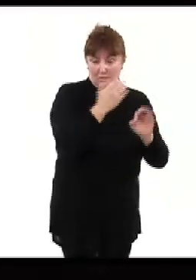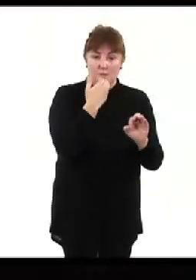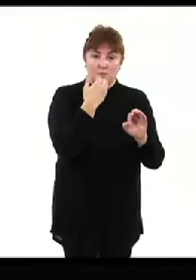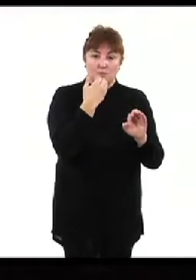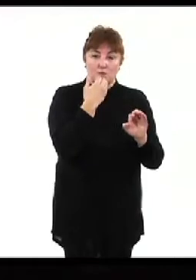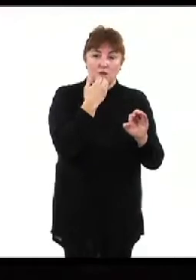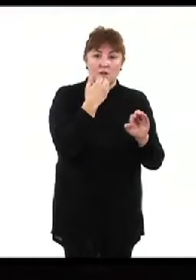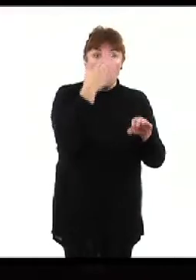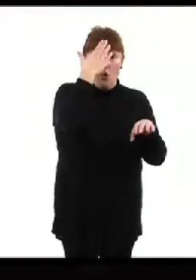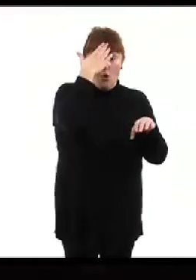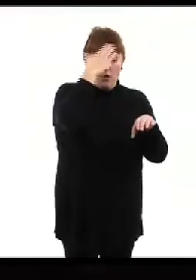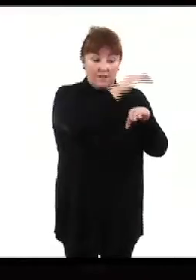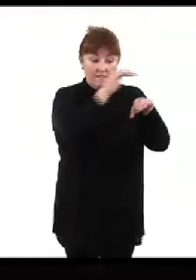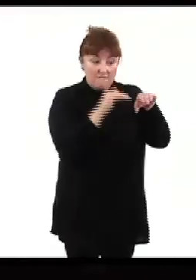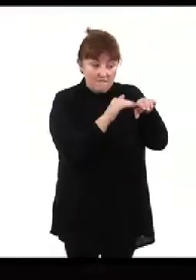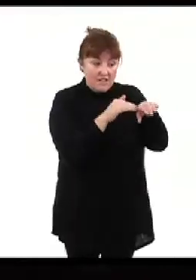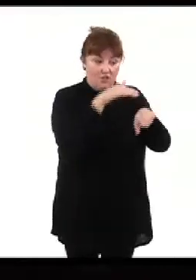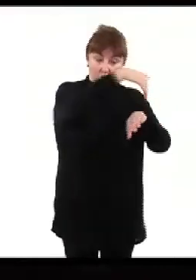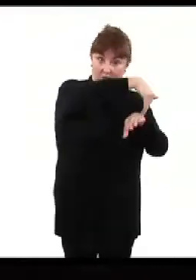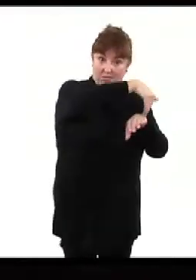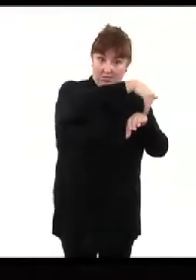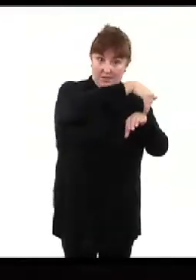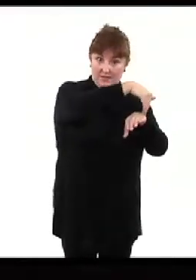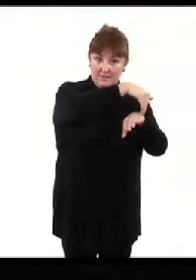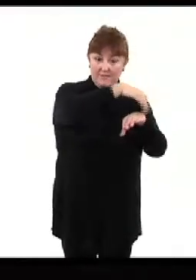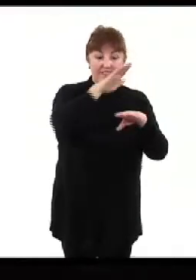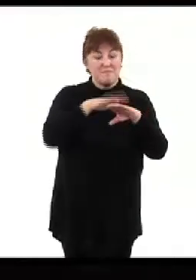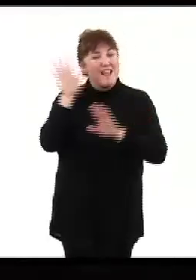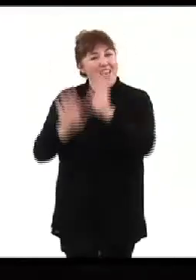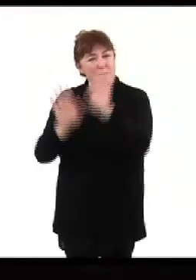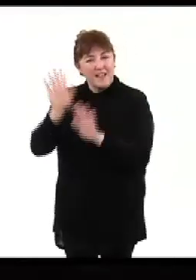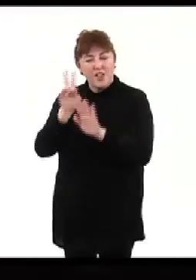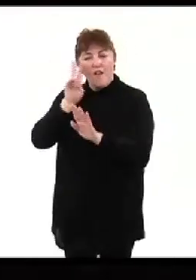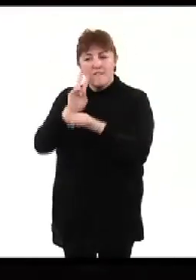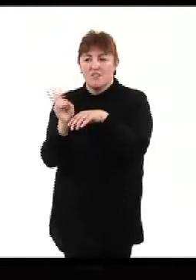motor planning, object manipulation, reaching, those kinds of